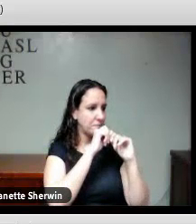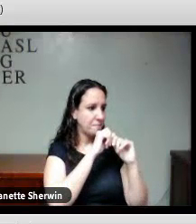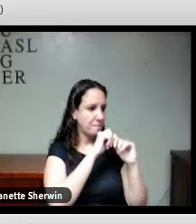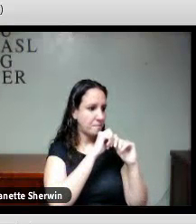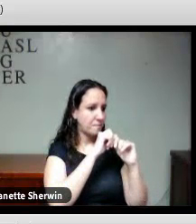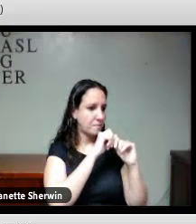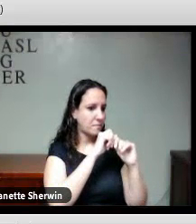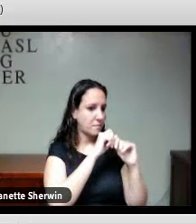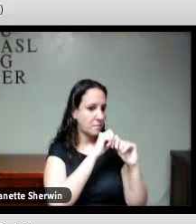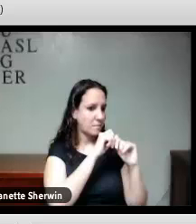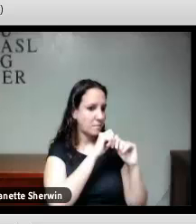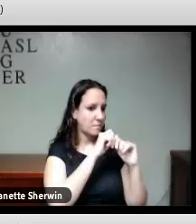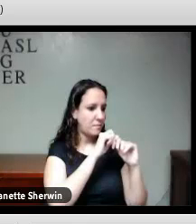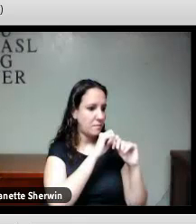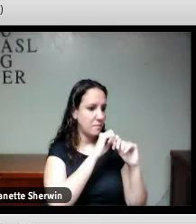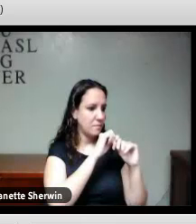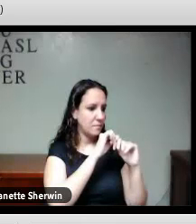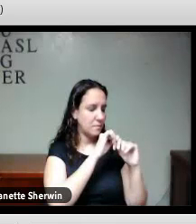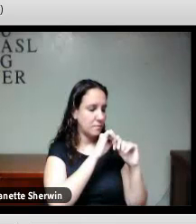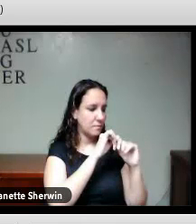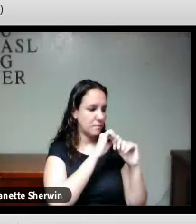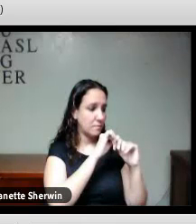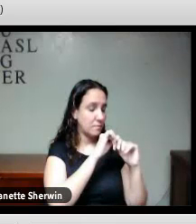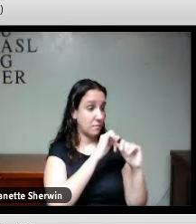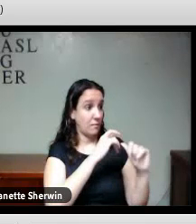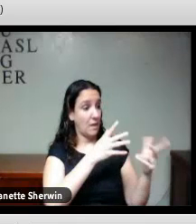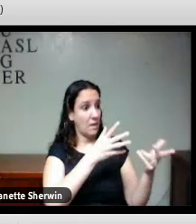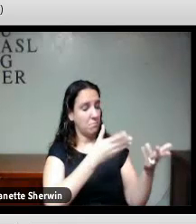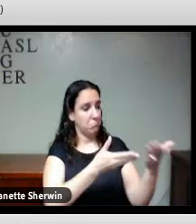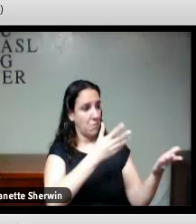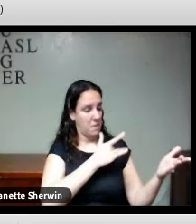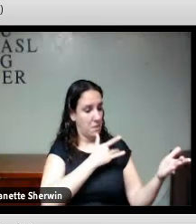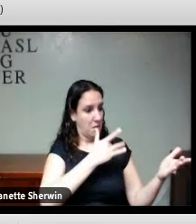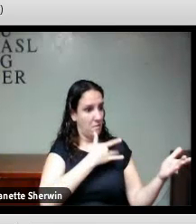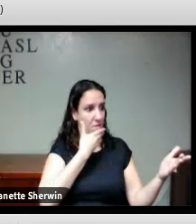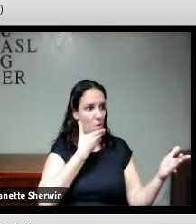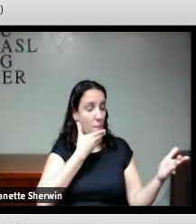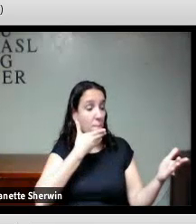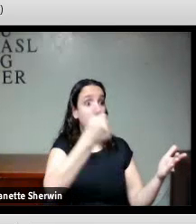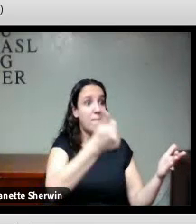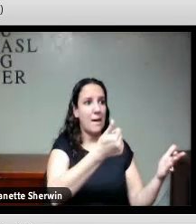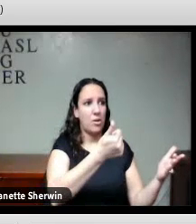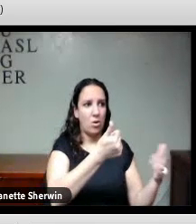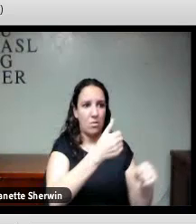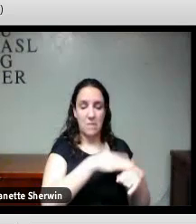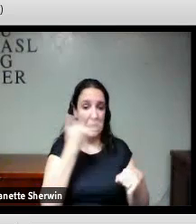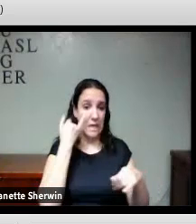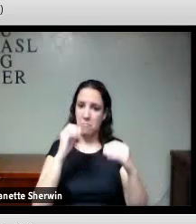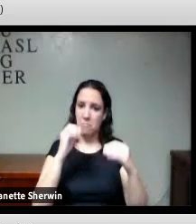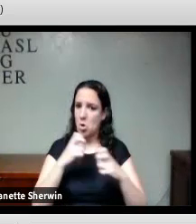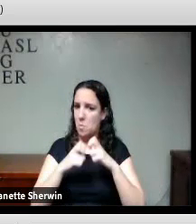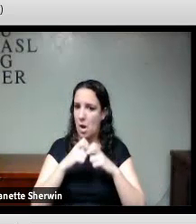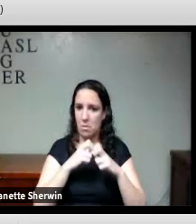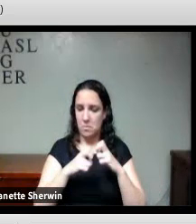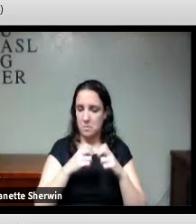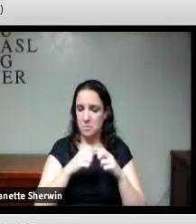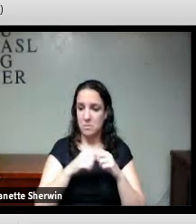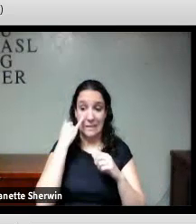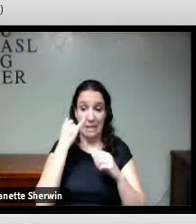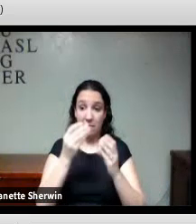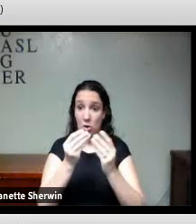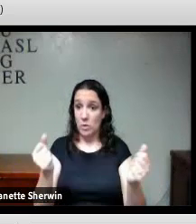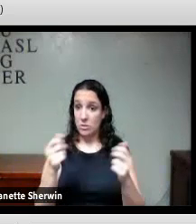that they will actually feel better about your library than if they'd never had a problem to begin with. Studies actually show that if you resolve